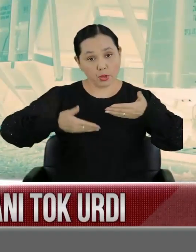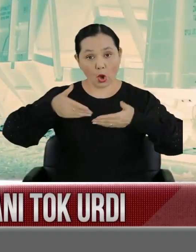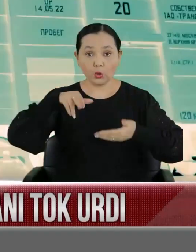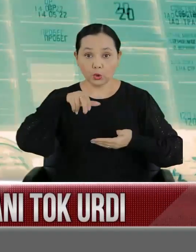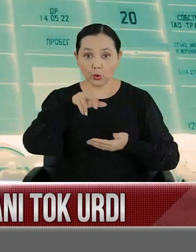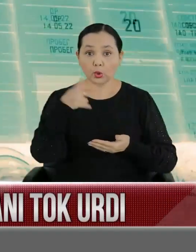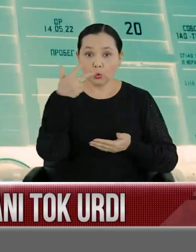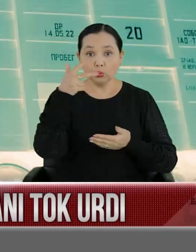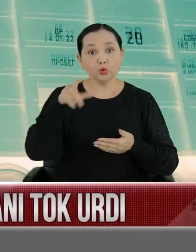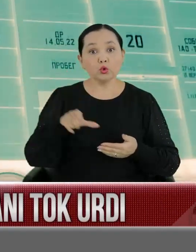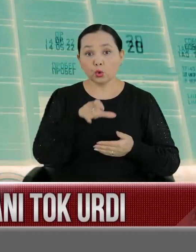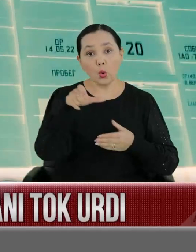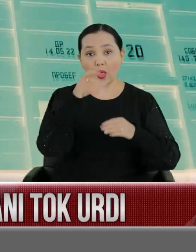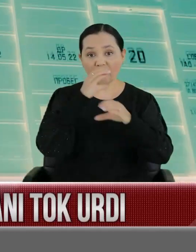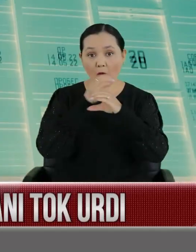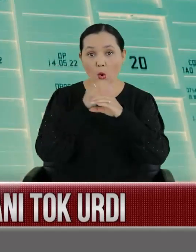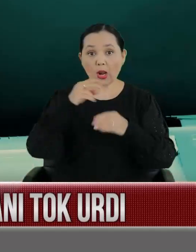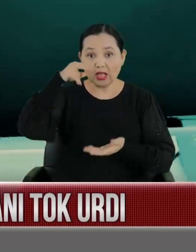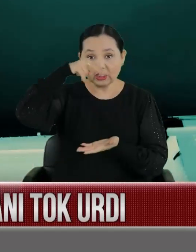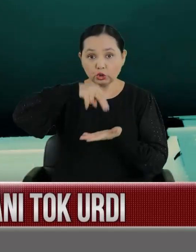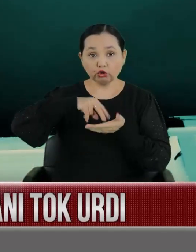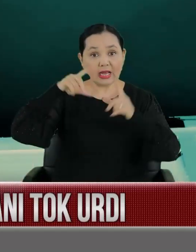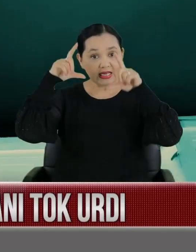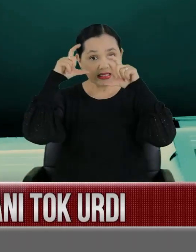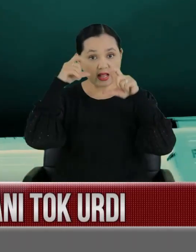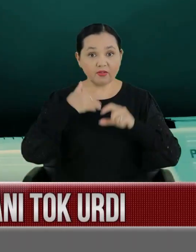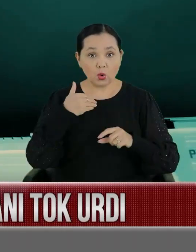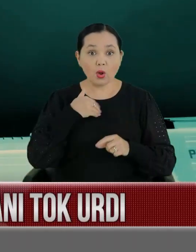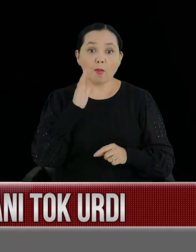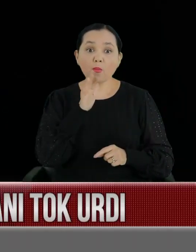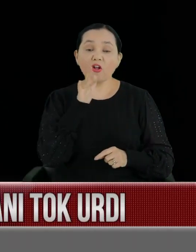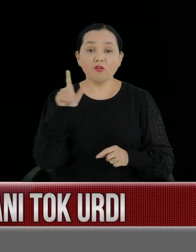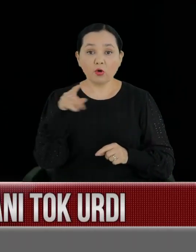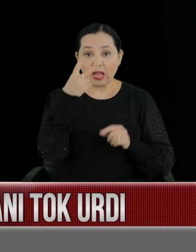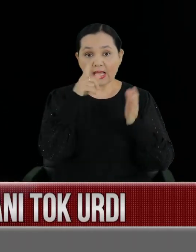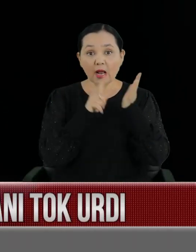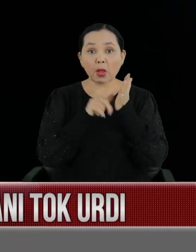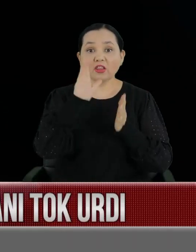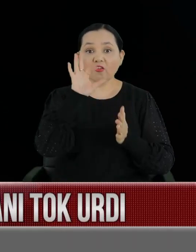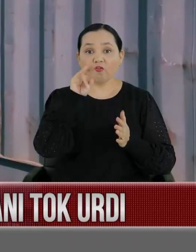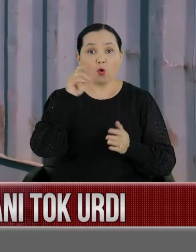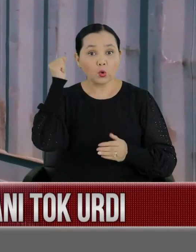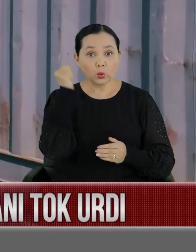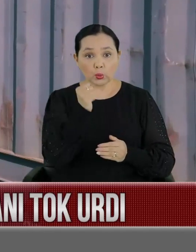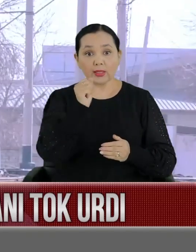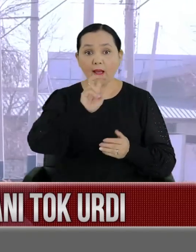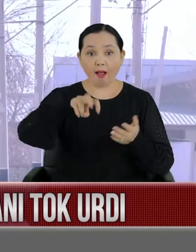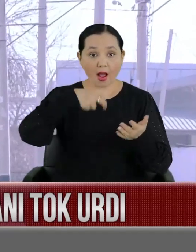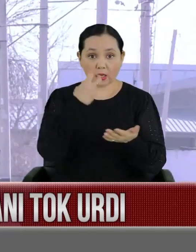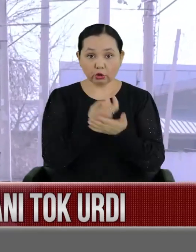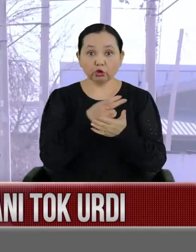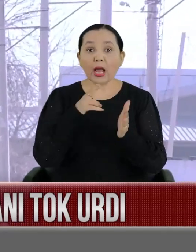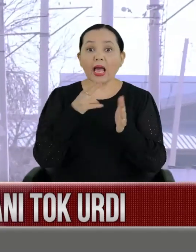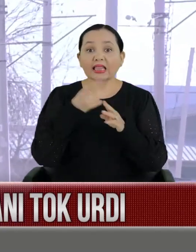kelib, 3-yo'lda turgan vagonlarni ustiga chiqib, selfi qilmoqchi bo'lgan vaqtida 27 000 volt urib, yerga ag'anib tushgan. Temir